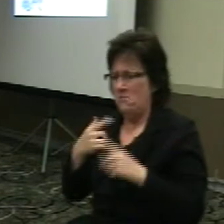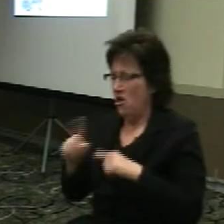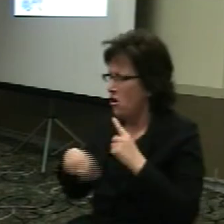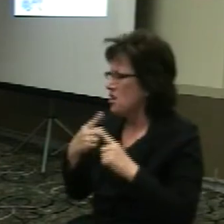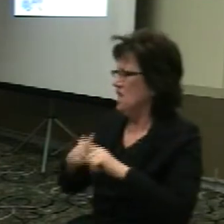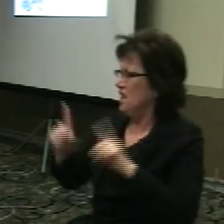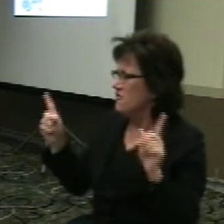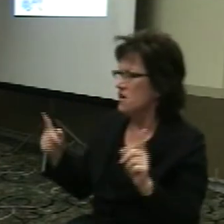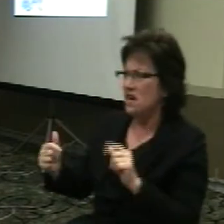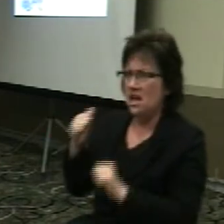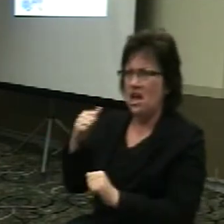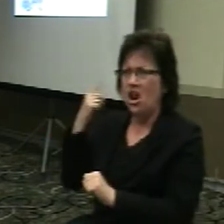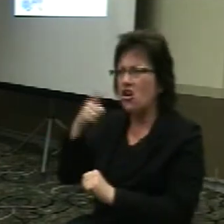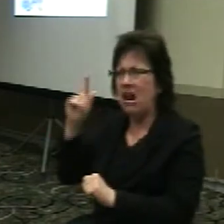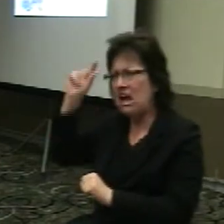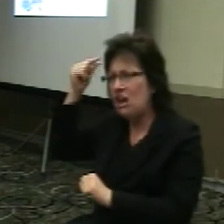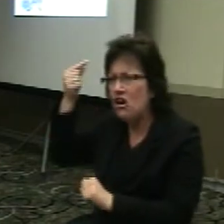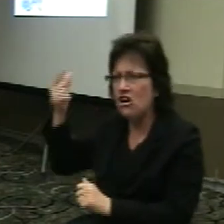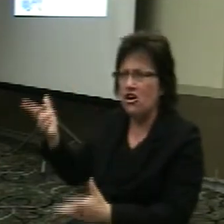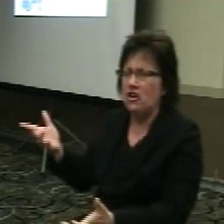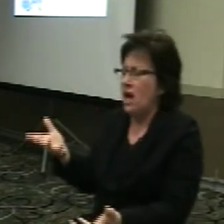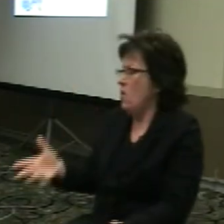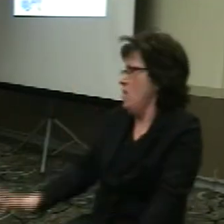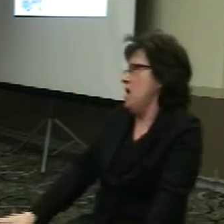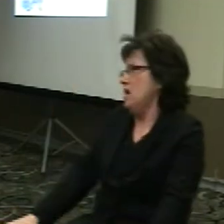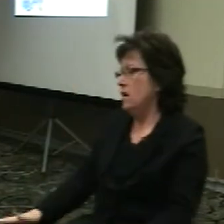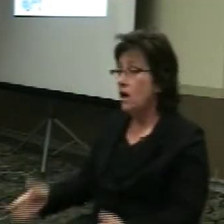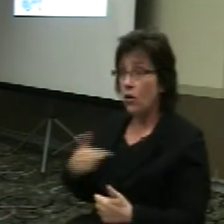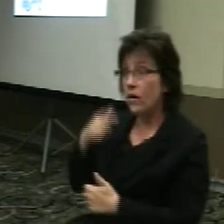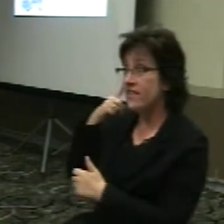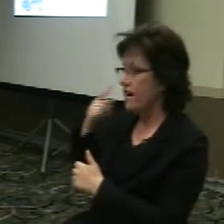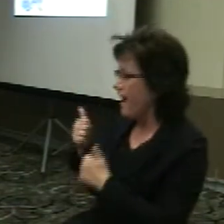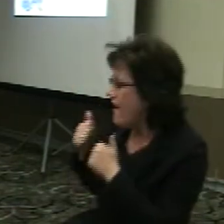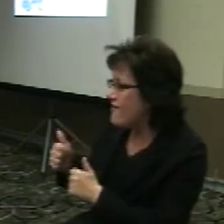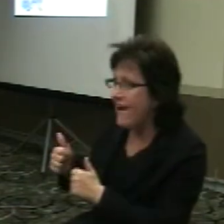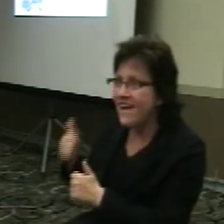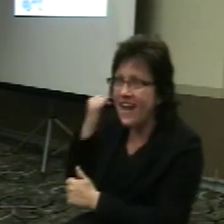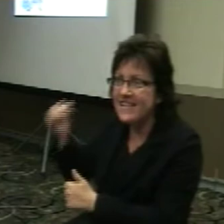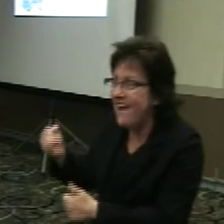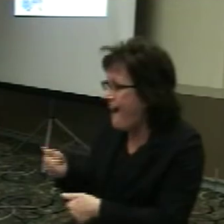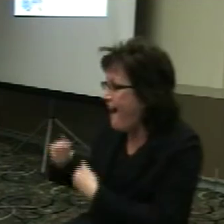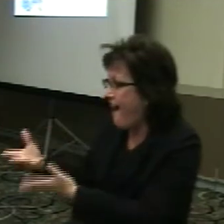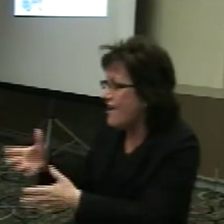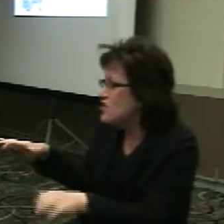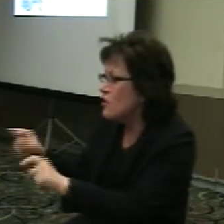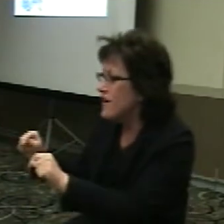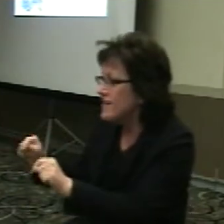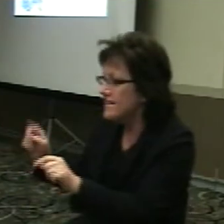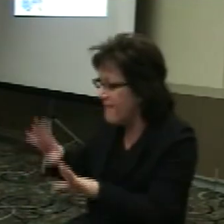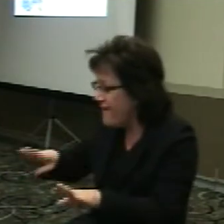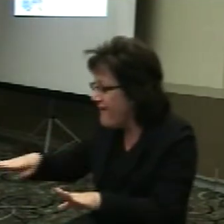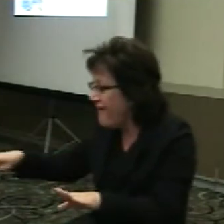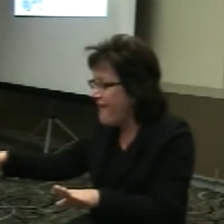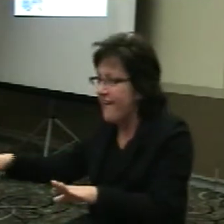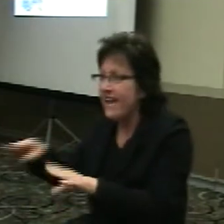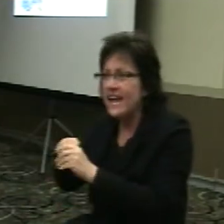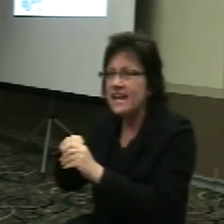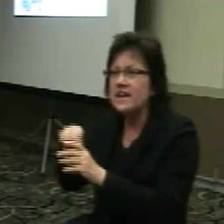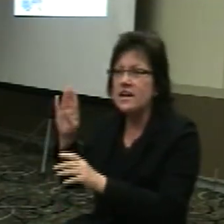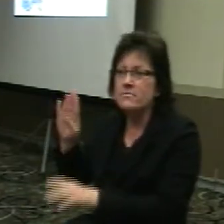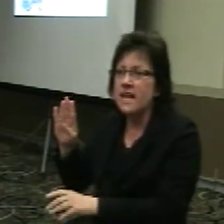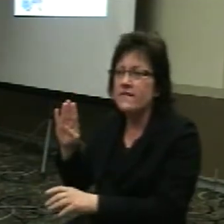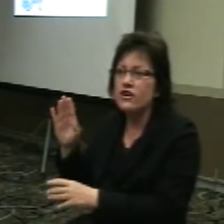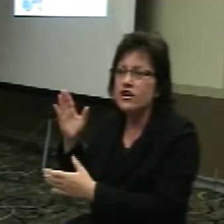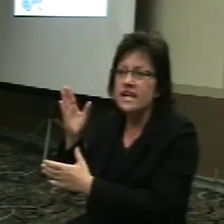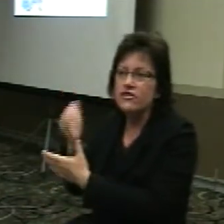different. This is going to make me look like a nerd. All right? So while we think this is a wonderful idea, and it's all laid out in the behavior intervention plan, and we've